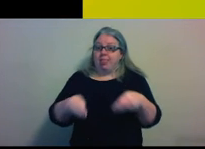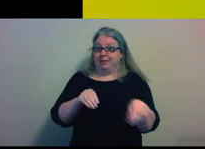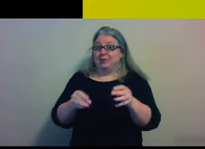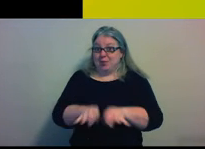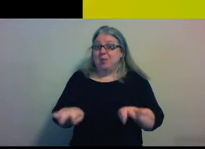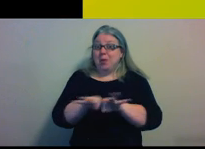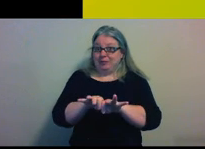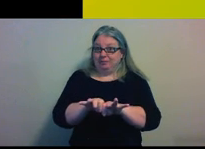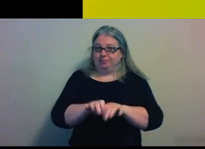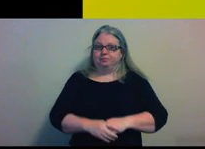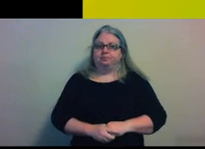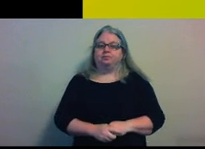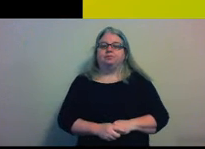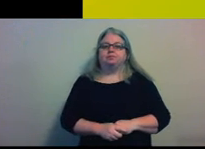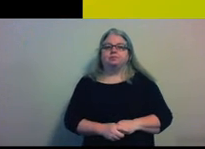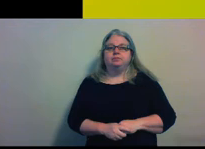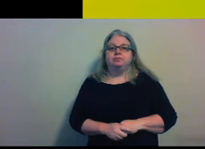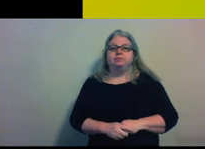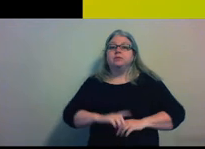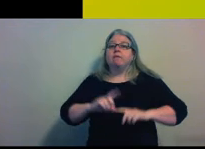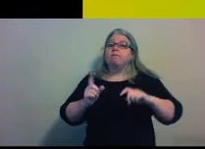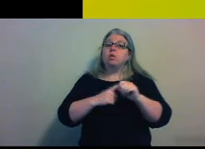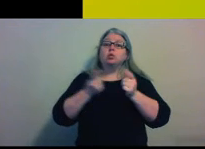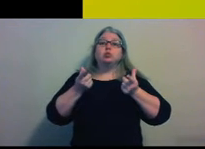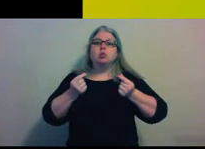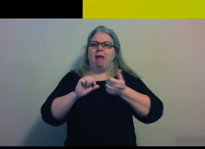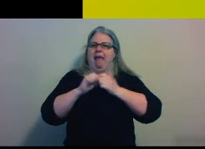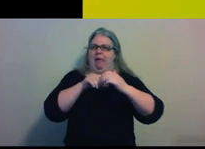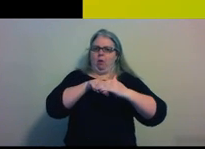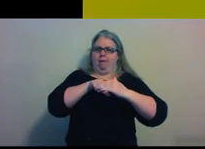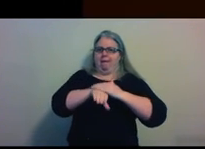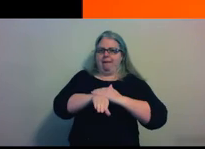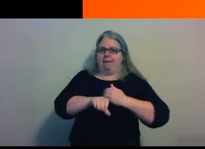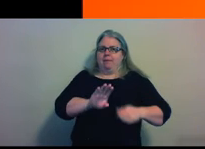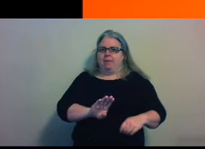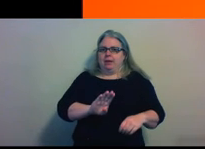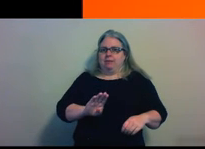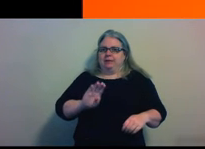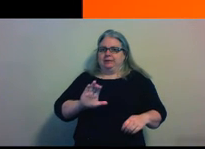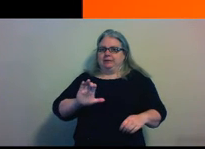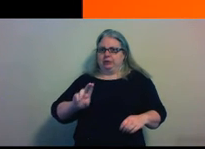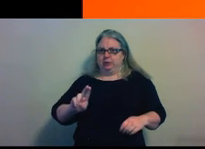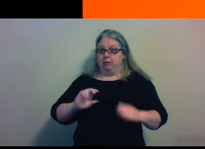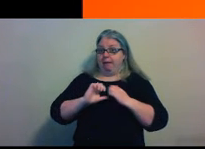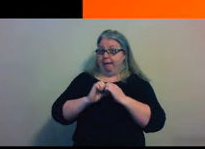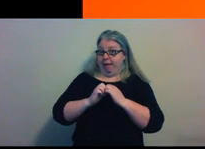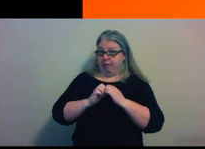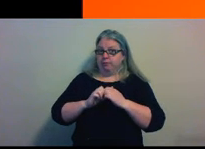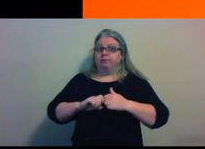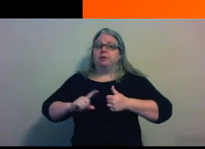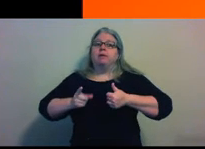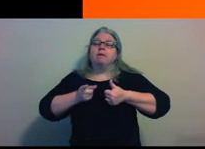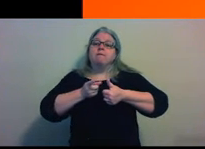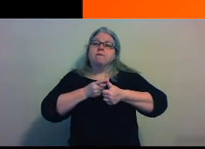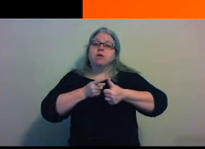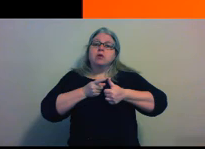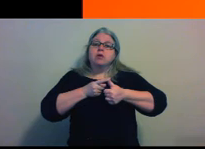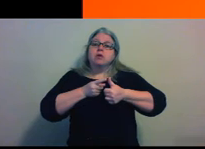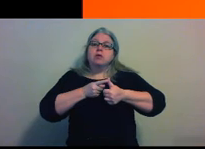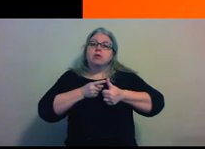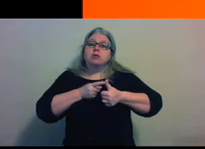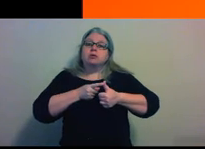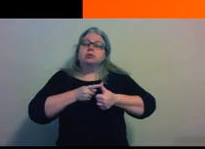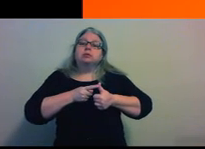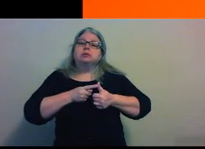Your first step is going to be accessing Blackboard Collaborate. There are a couple of ways to do that. One is using